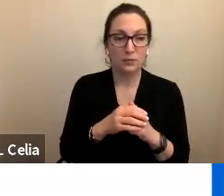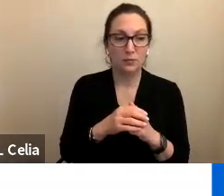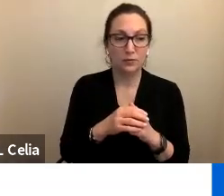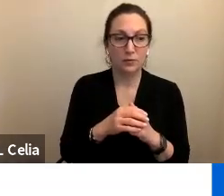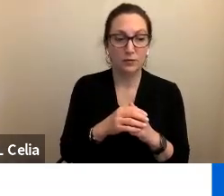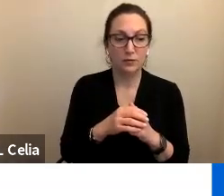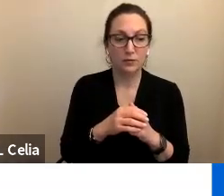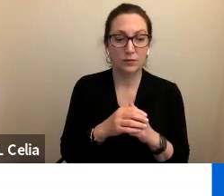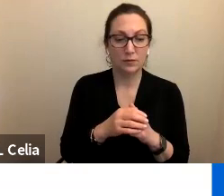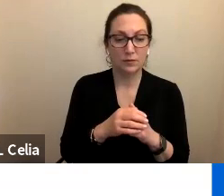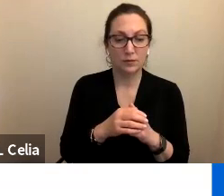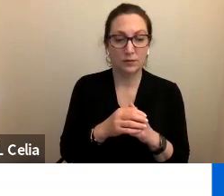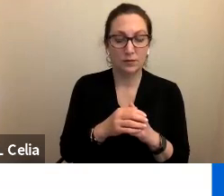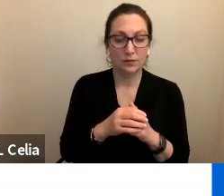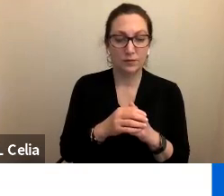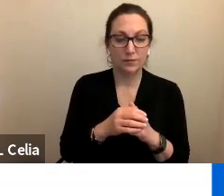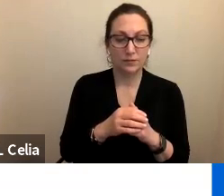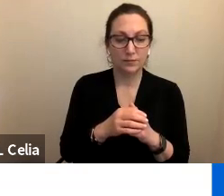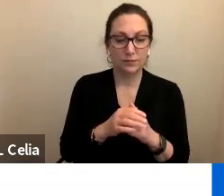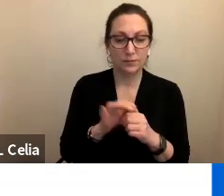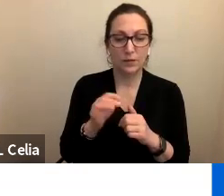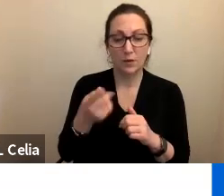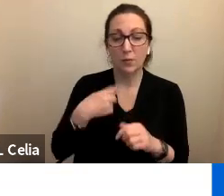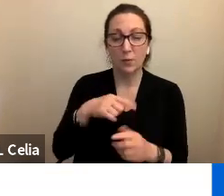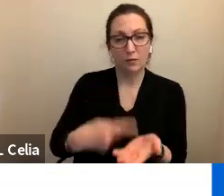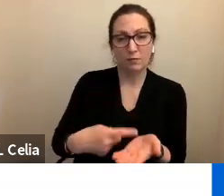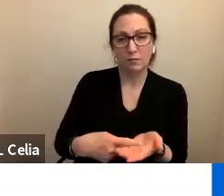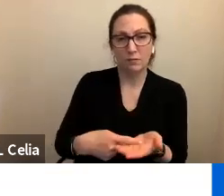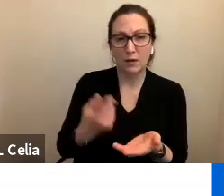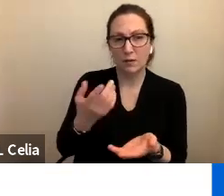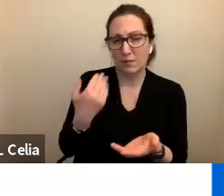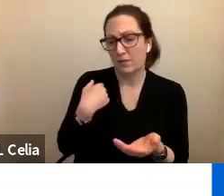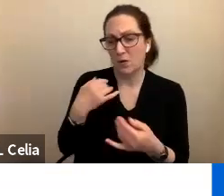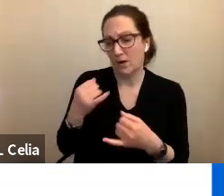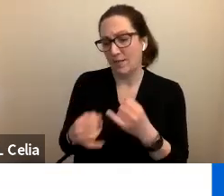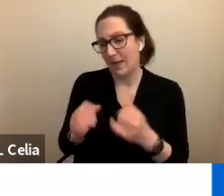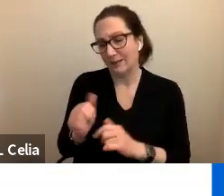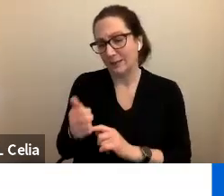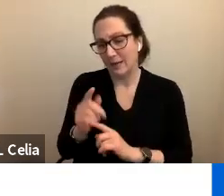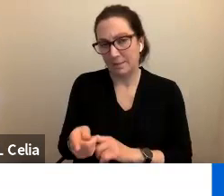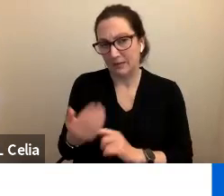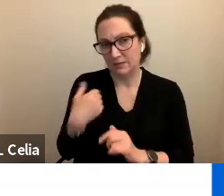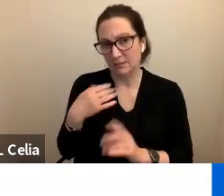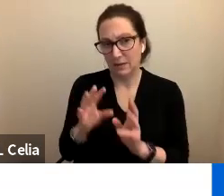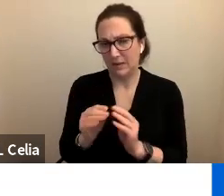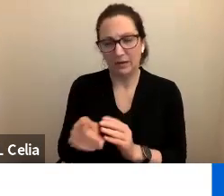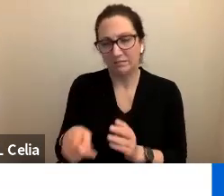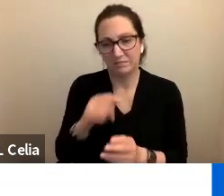when we talked about it you weren't there for the last 10 minutes of the last meeting,